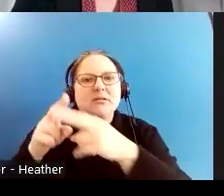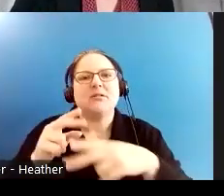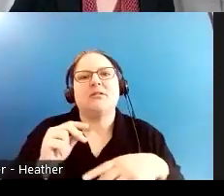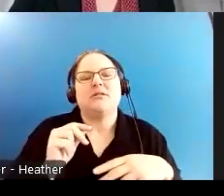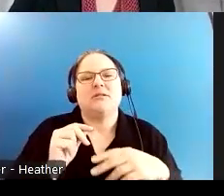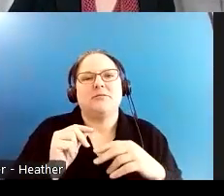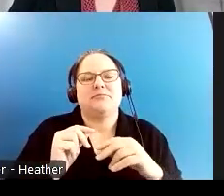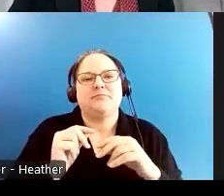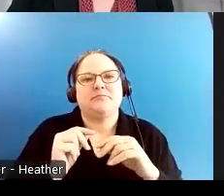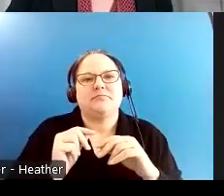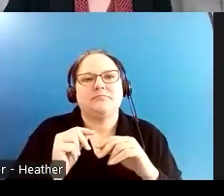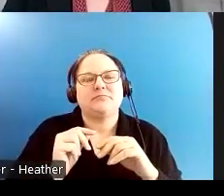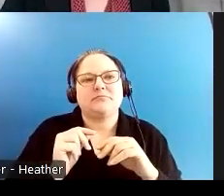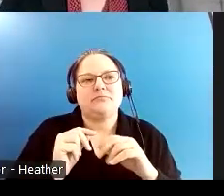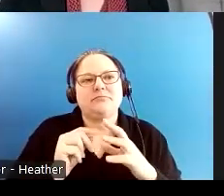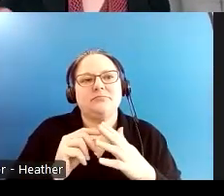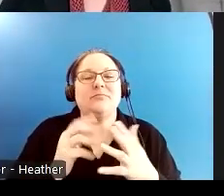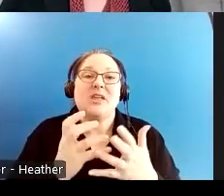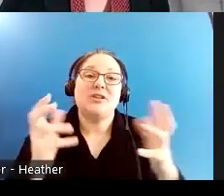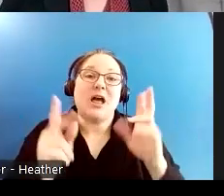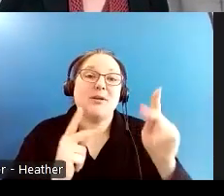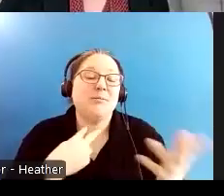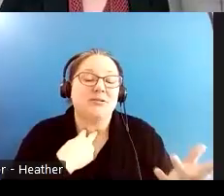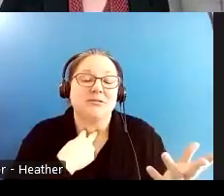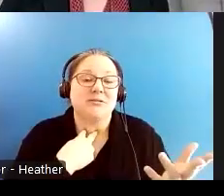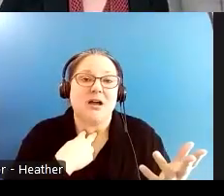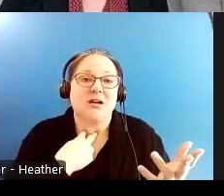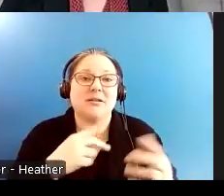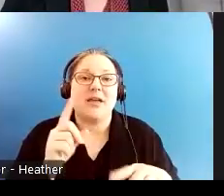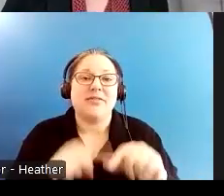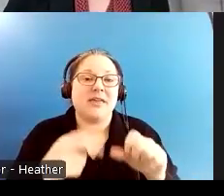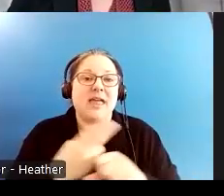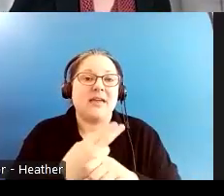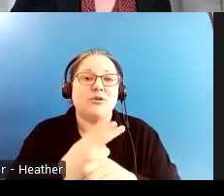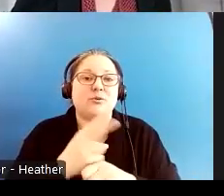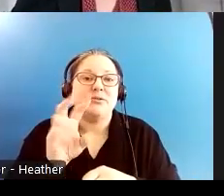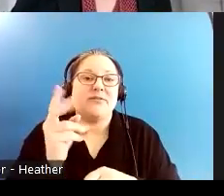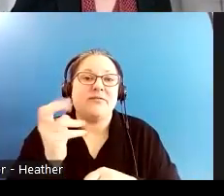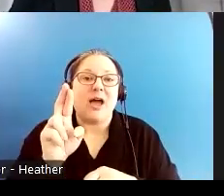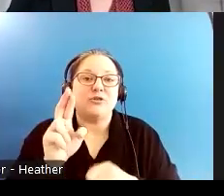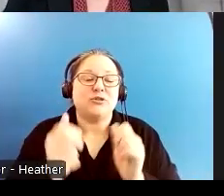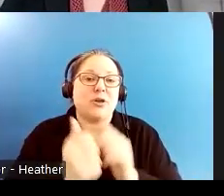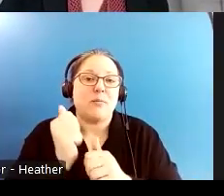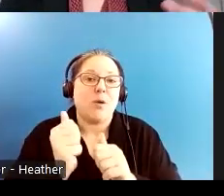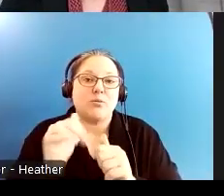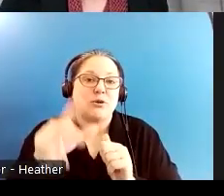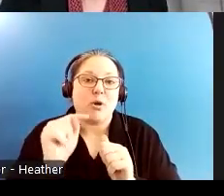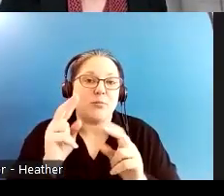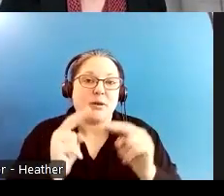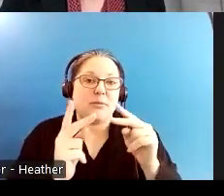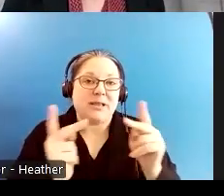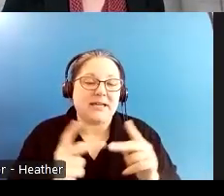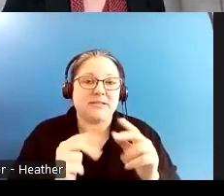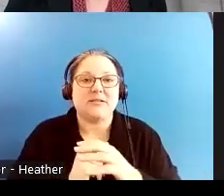increases. And so a lot of people are not able to use those vouchers on most apartments. And then like the recidivism